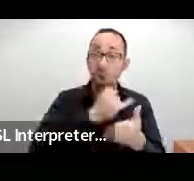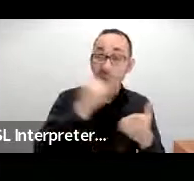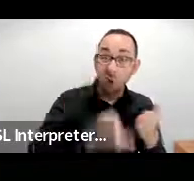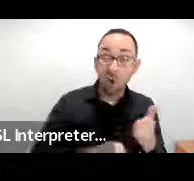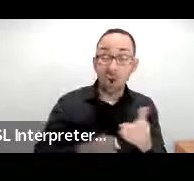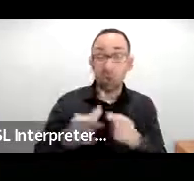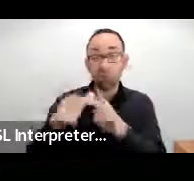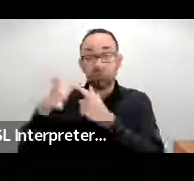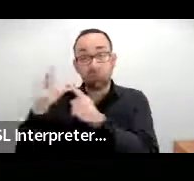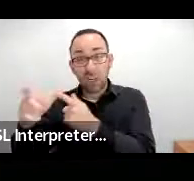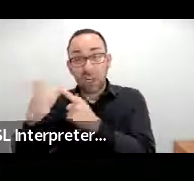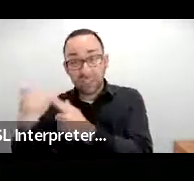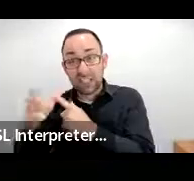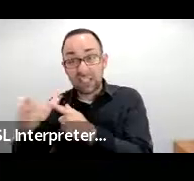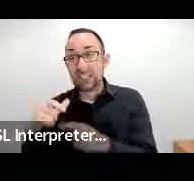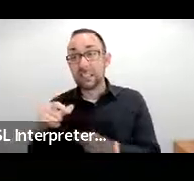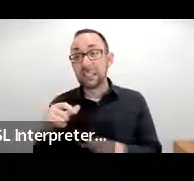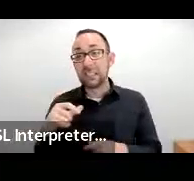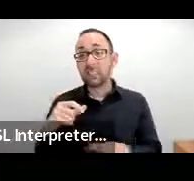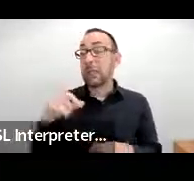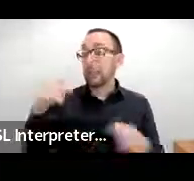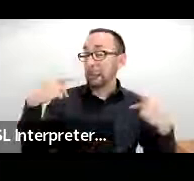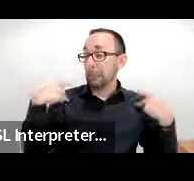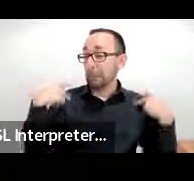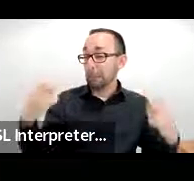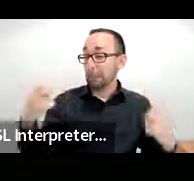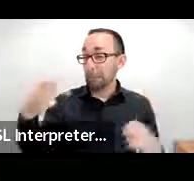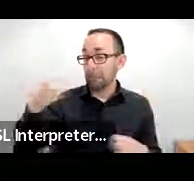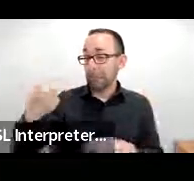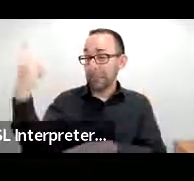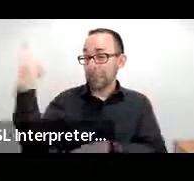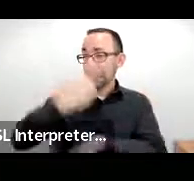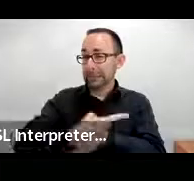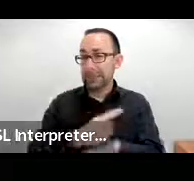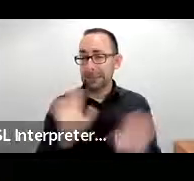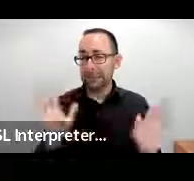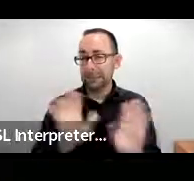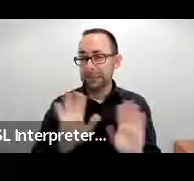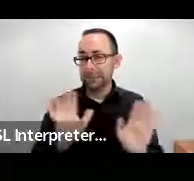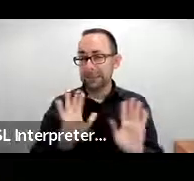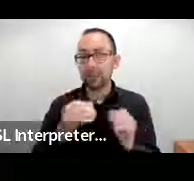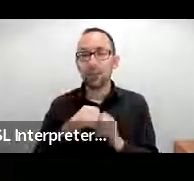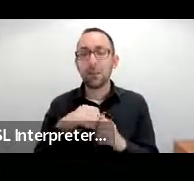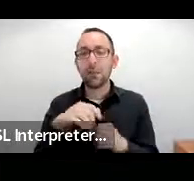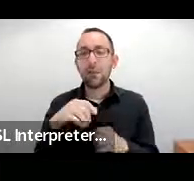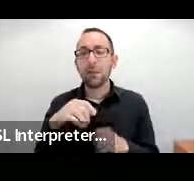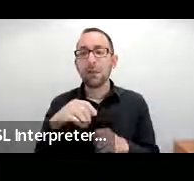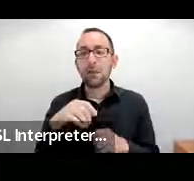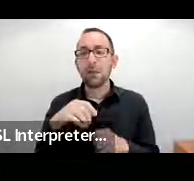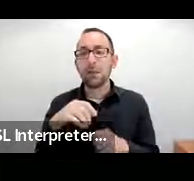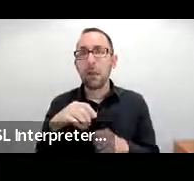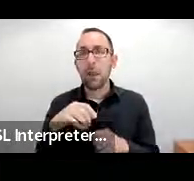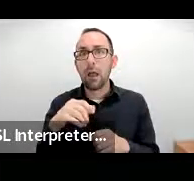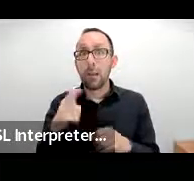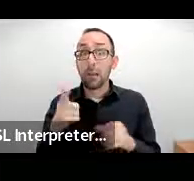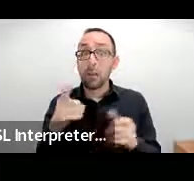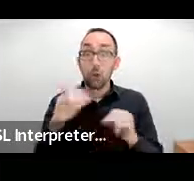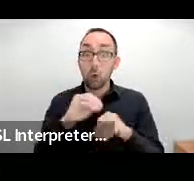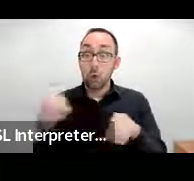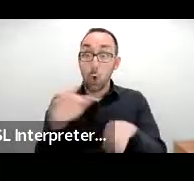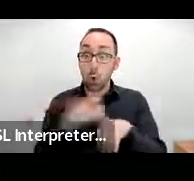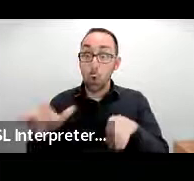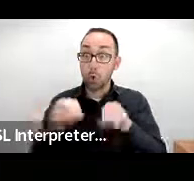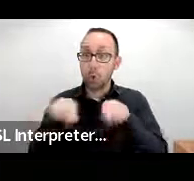I definitely wouldn't suggest them for PE day. Okay. Definitely not without socks. Got it.